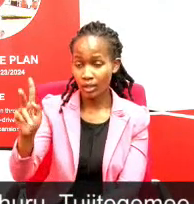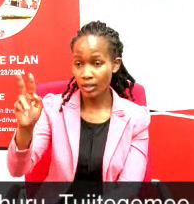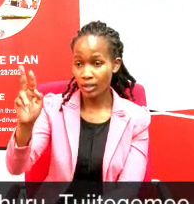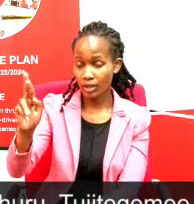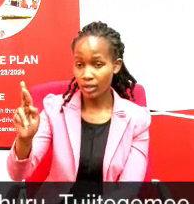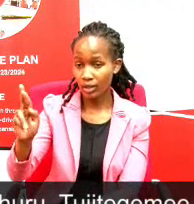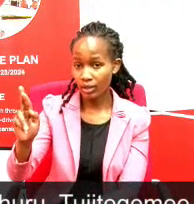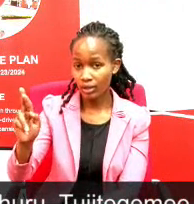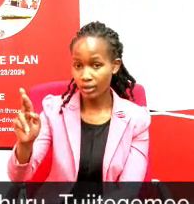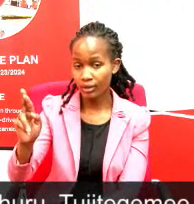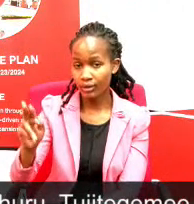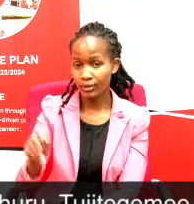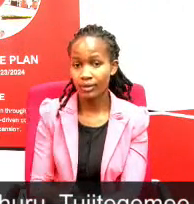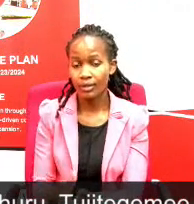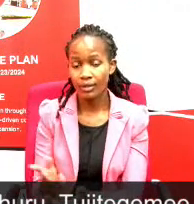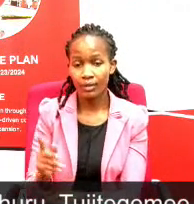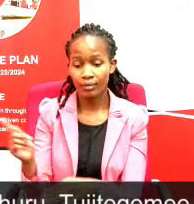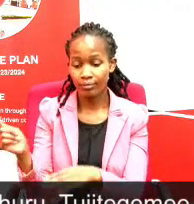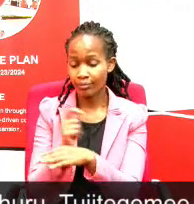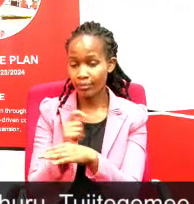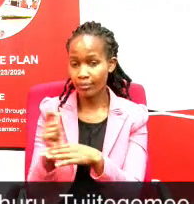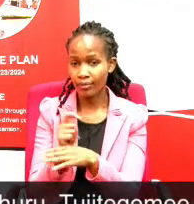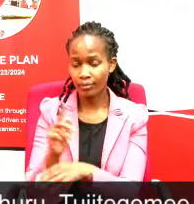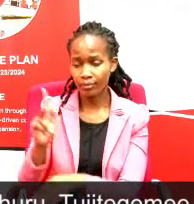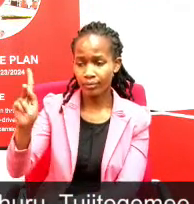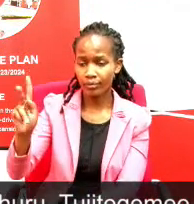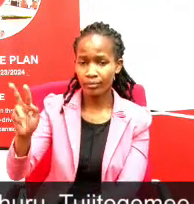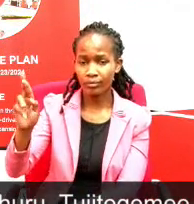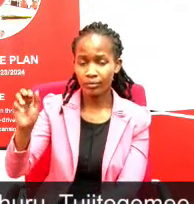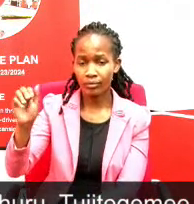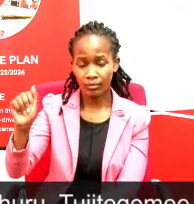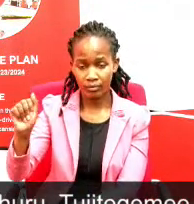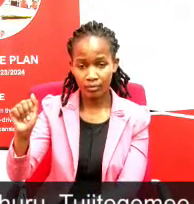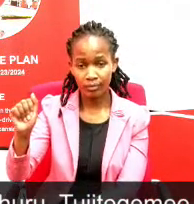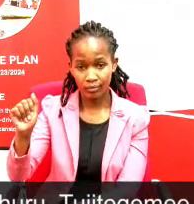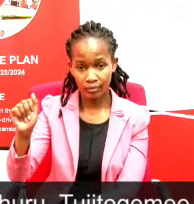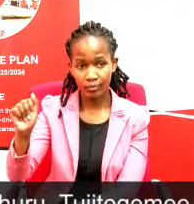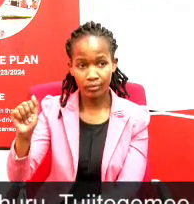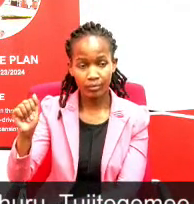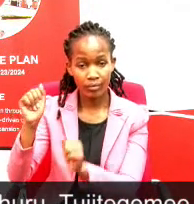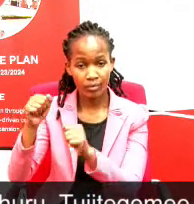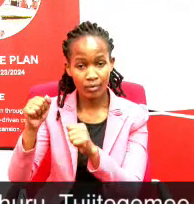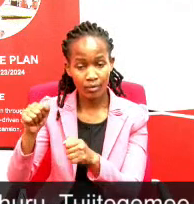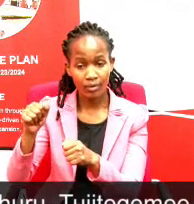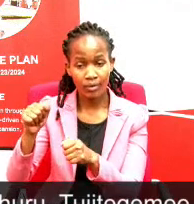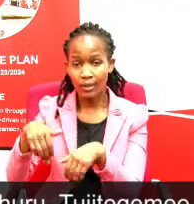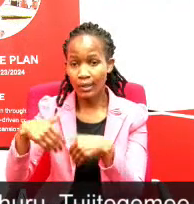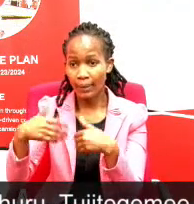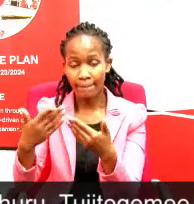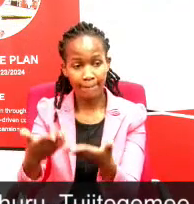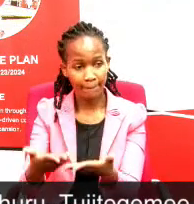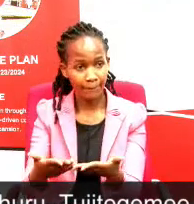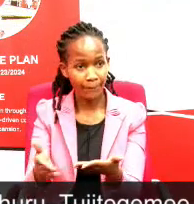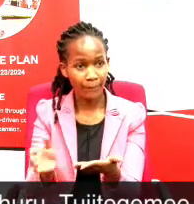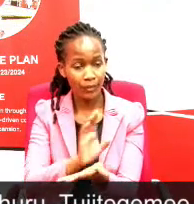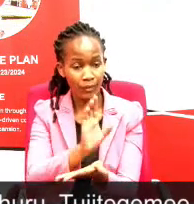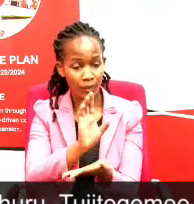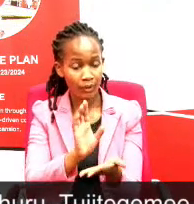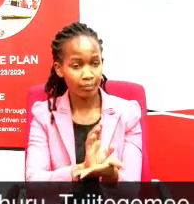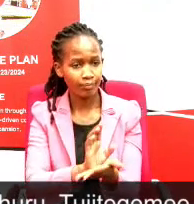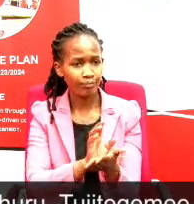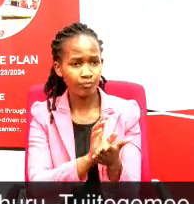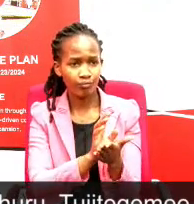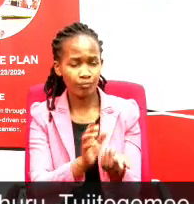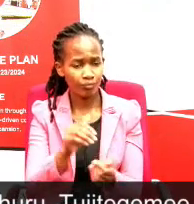Revenue, the training arm of KRA, KESRA, will be positioned as a center of excellence,